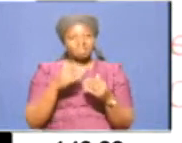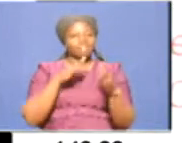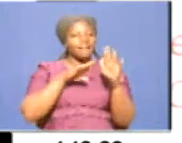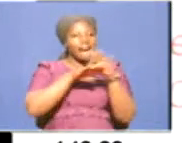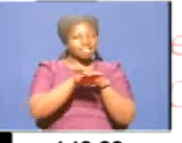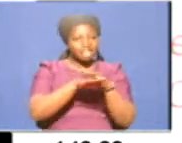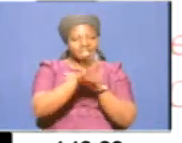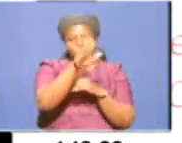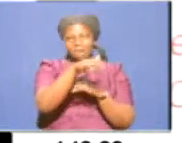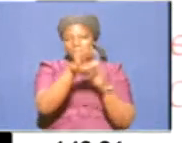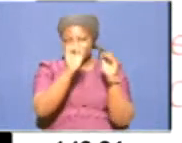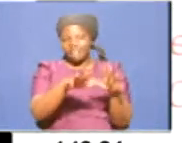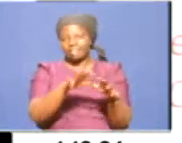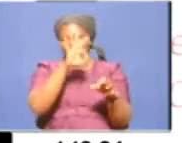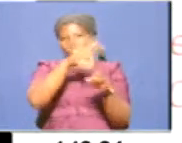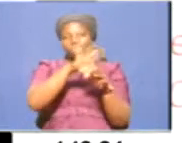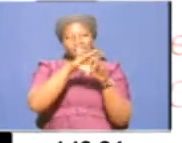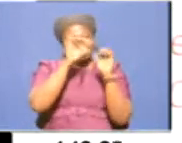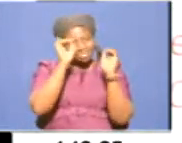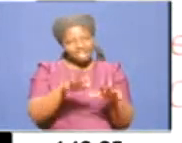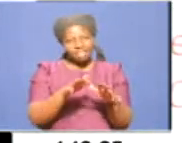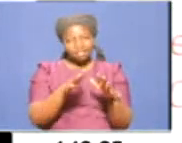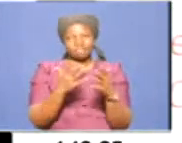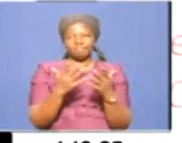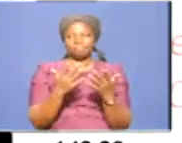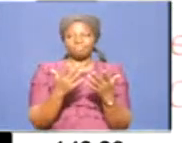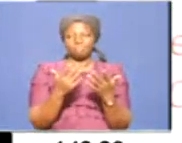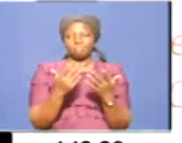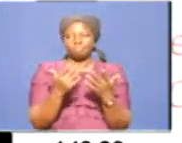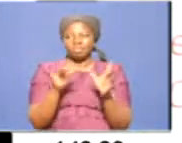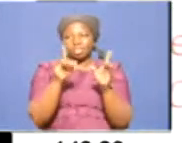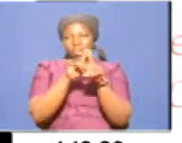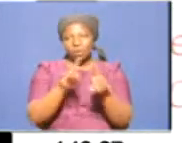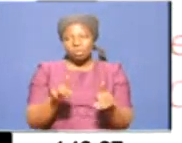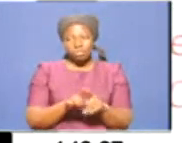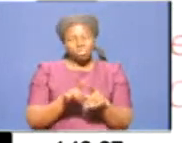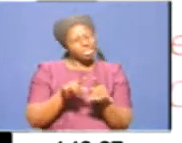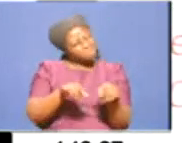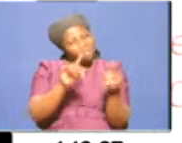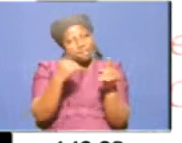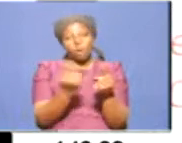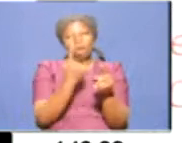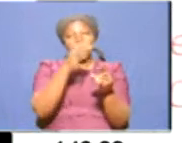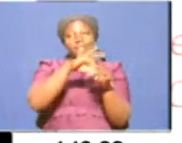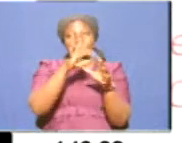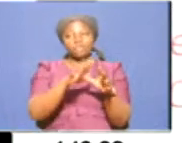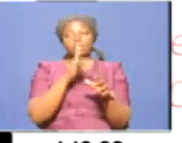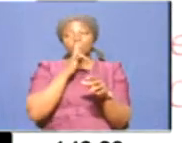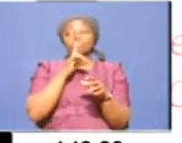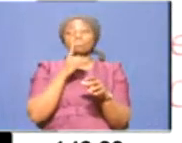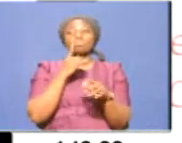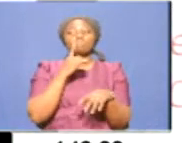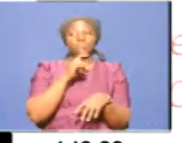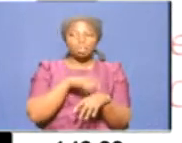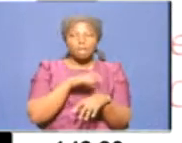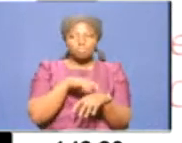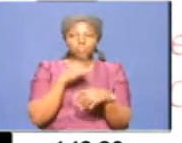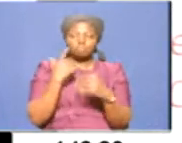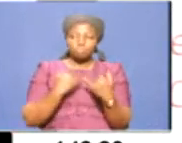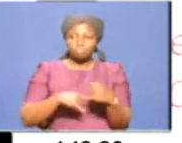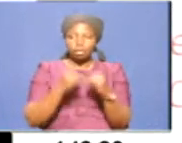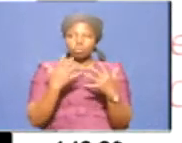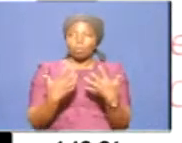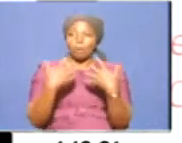they're hardly elected, they're hardly, you know, they're just voters. And therefore, in line again with